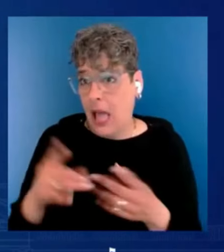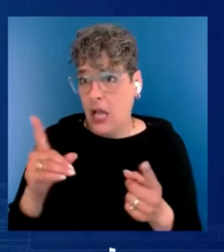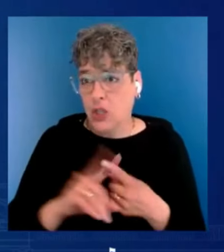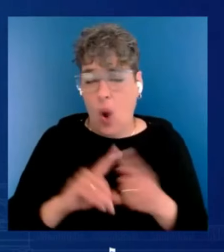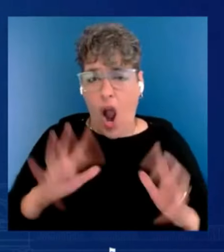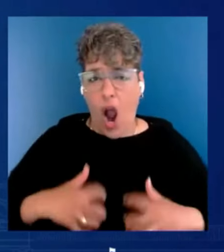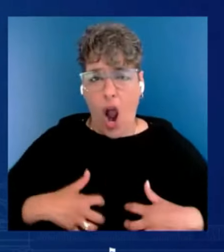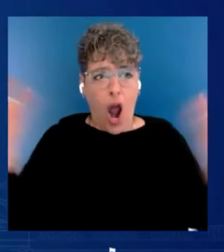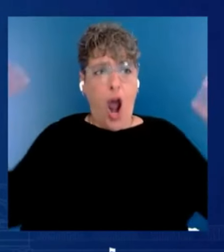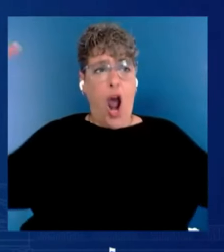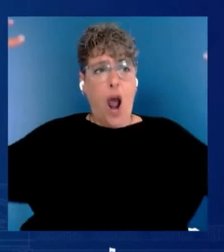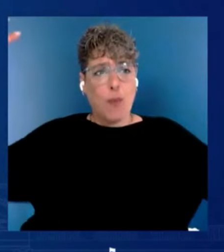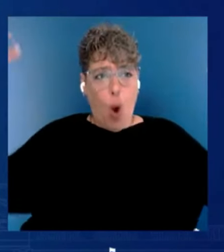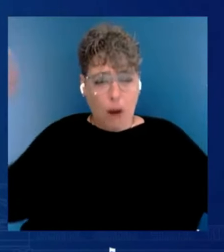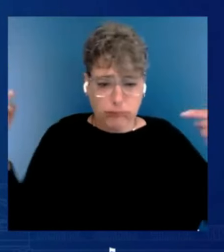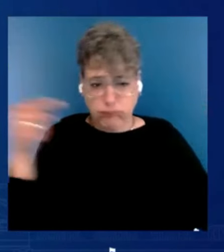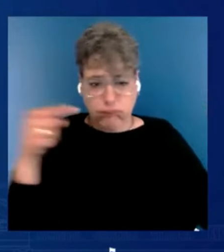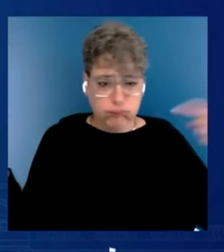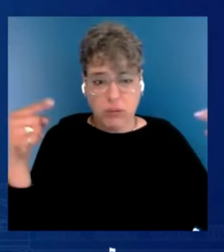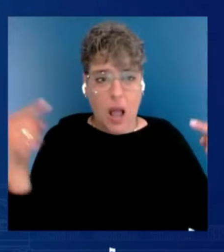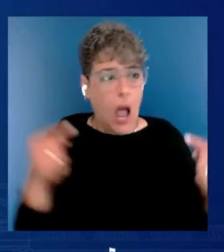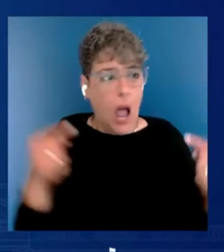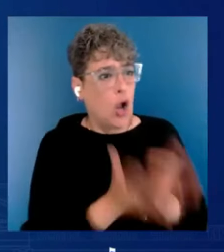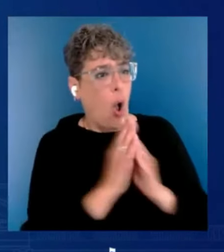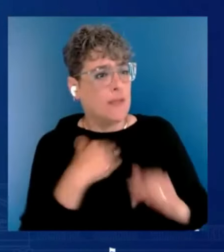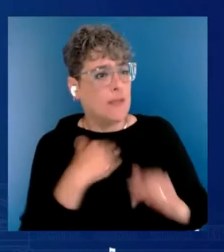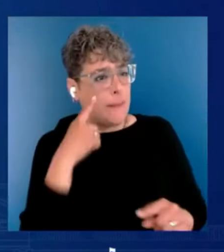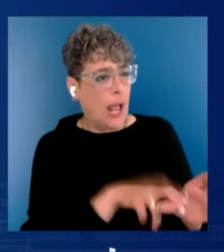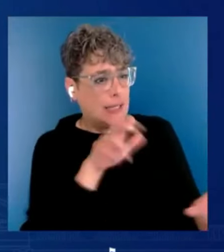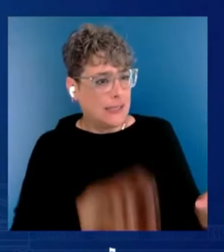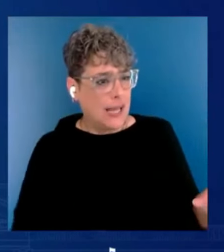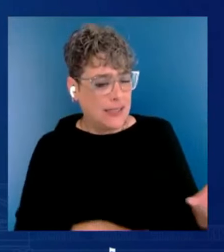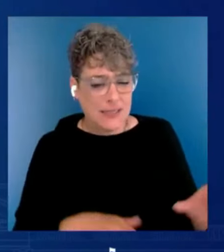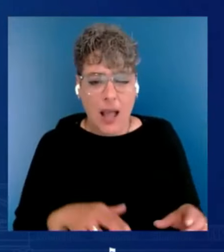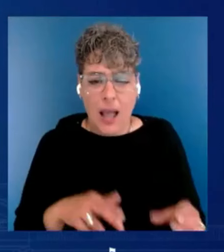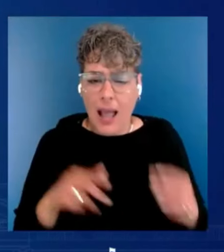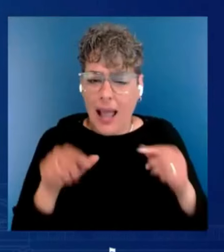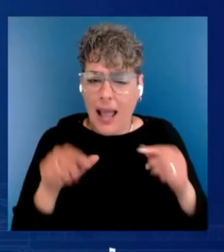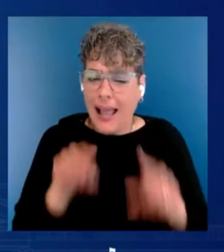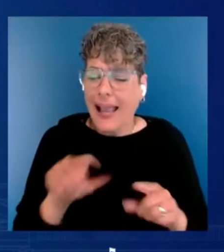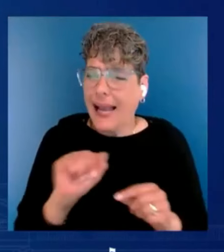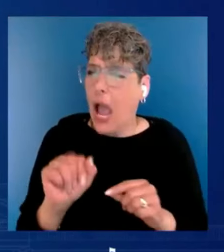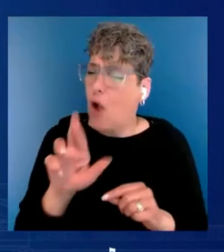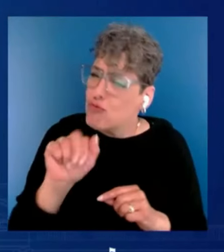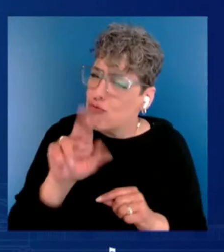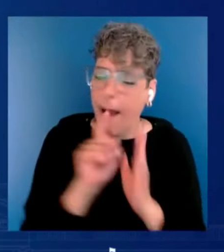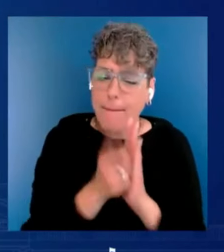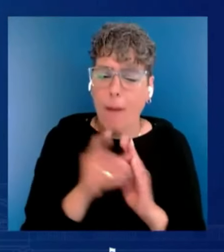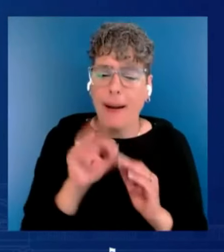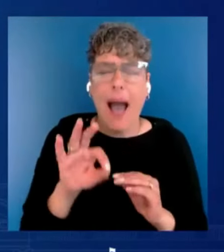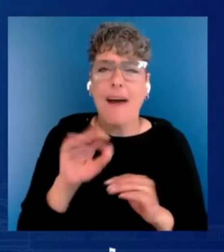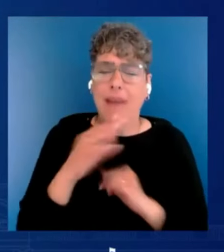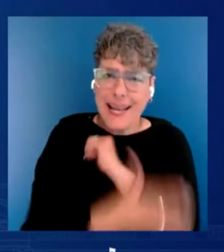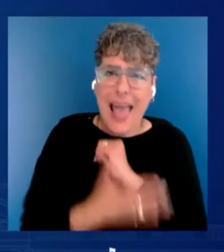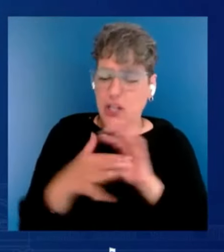resignation, and a rare moment of national unity in polarized times. So, you know, these things like this happen. And a year after